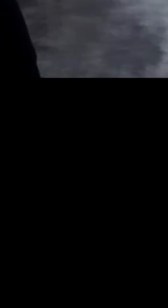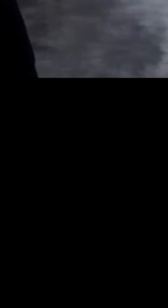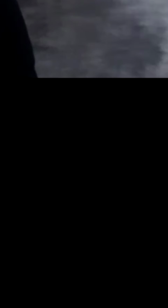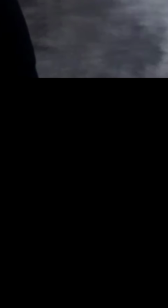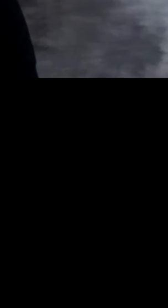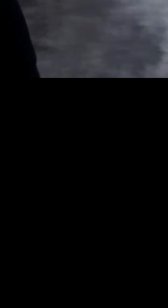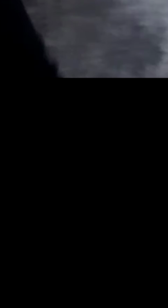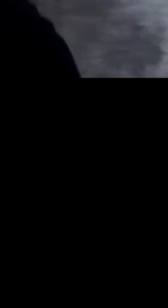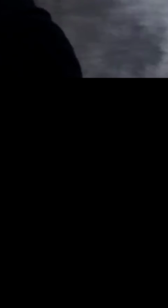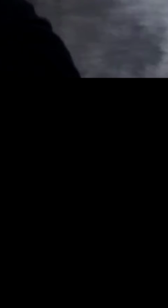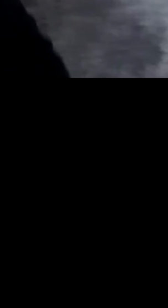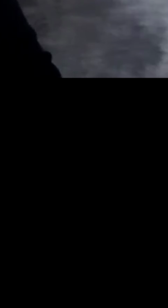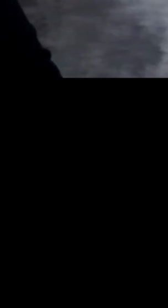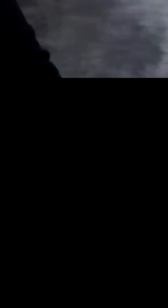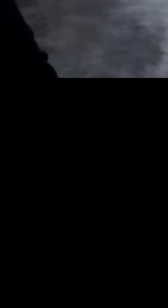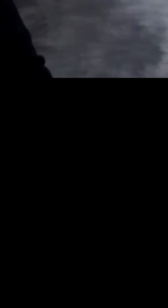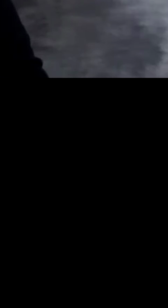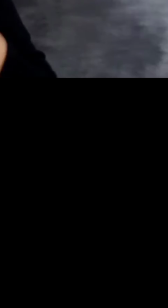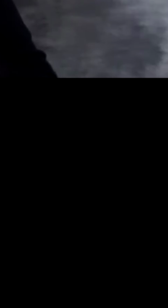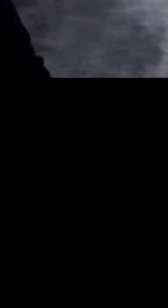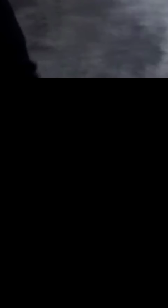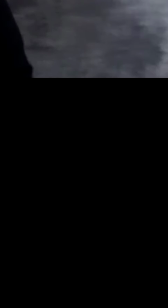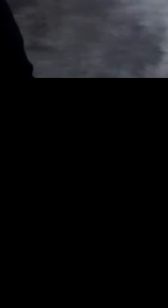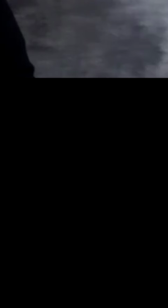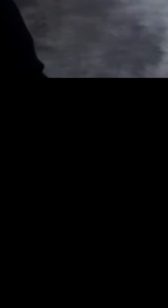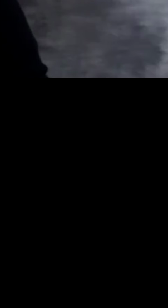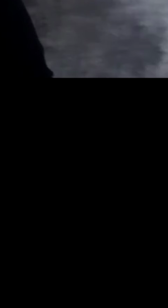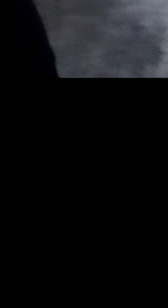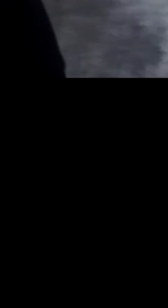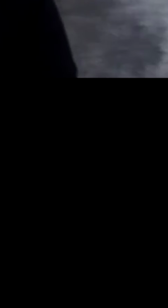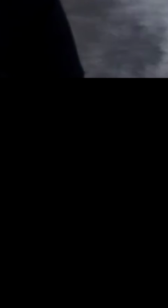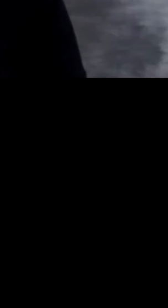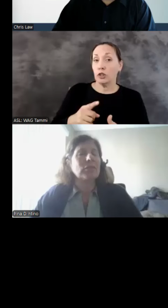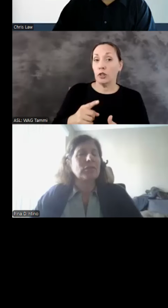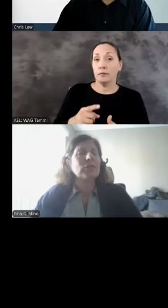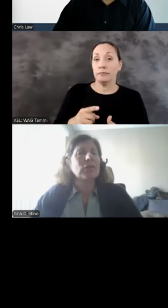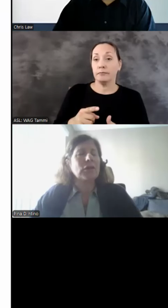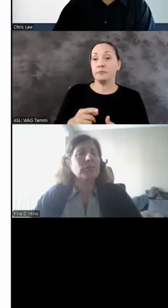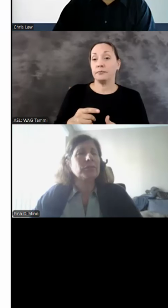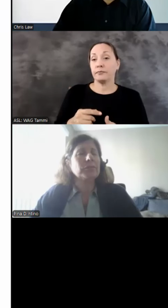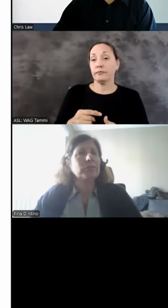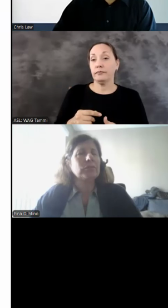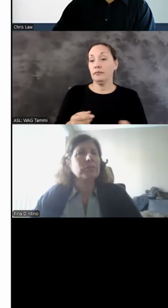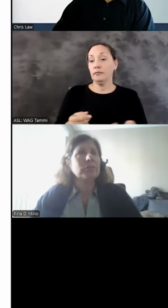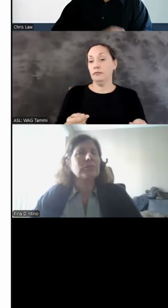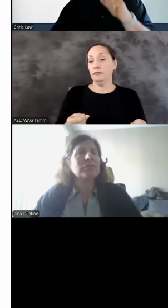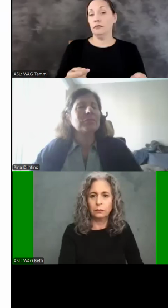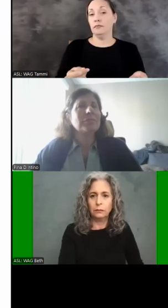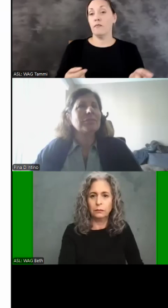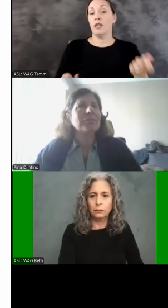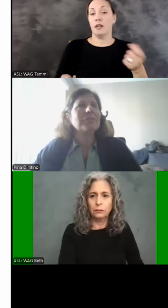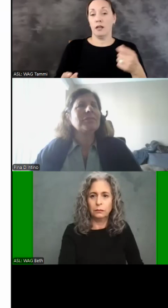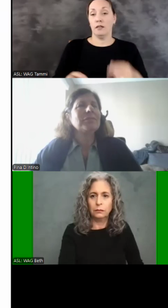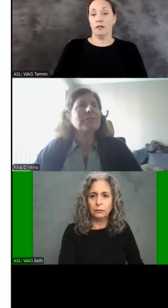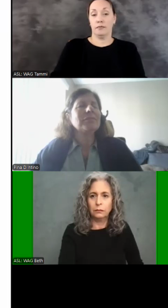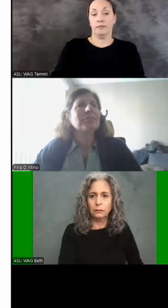happening? Sure. Well, I think it happens through membership. And it just so happens I've got a slide just on that very